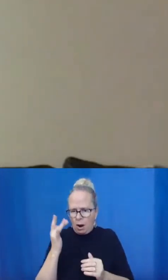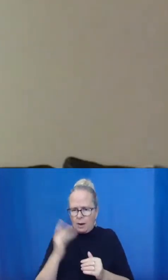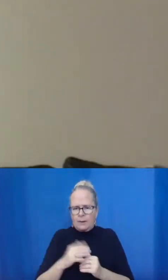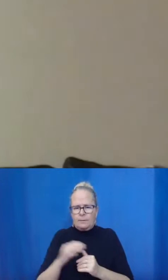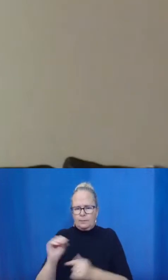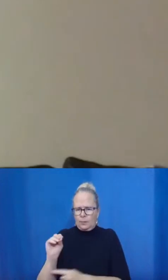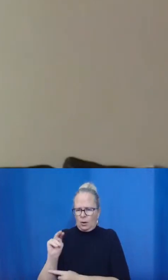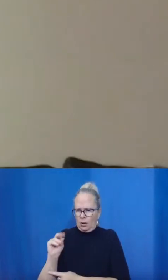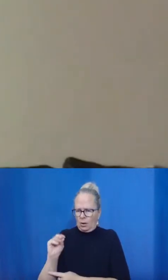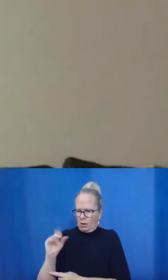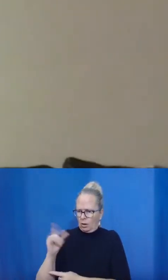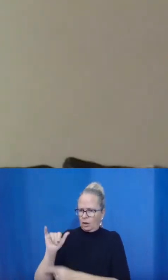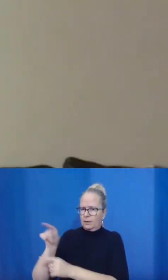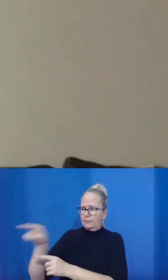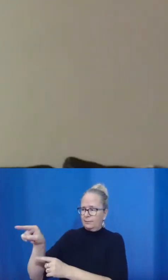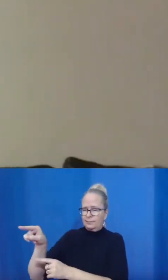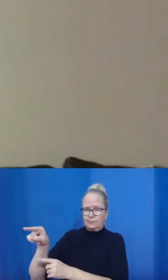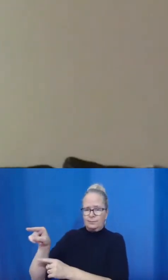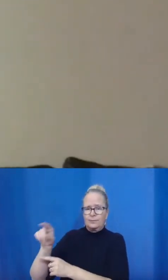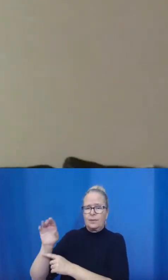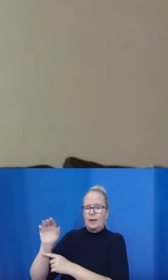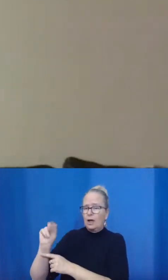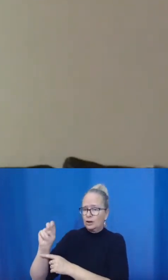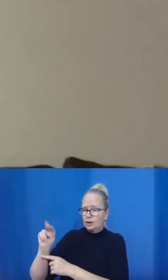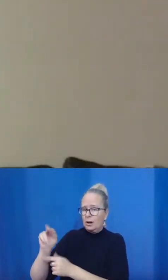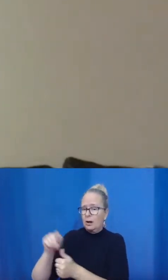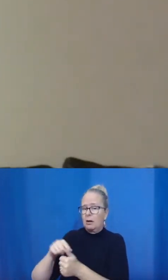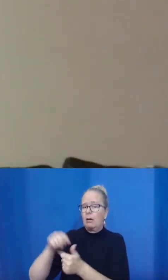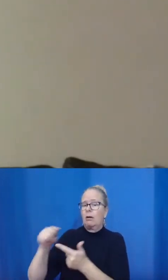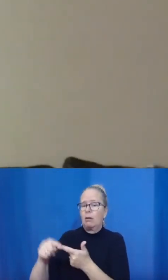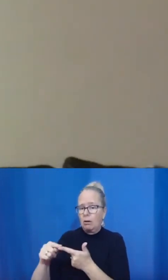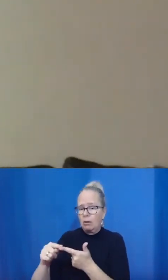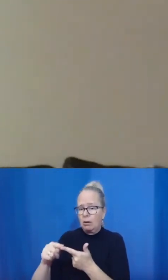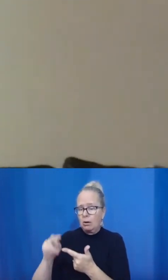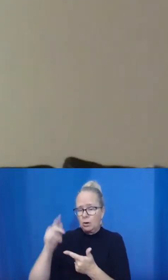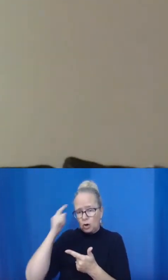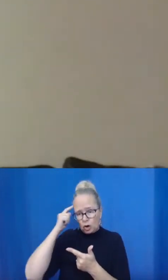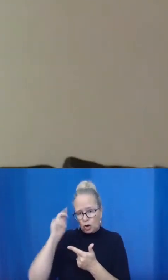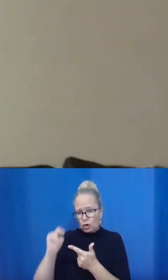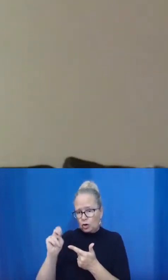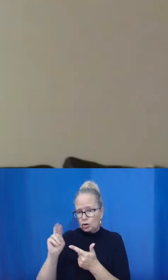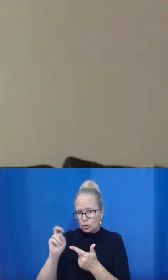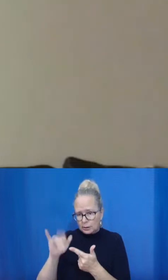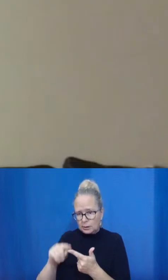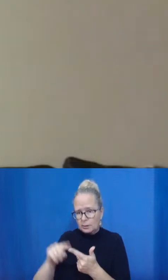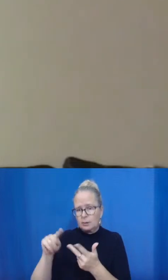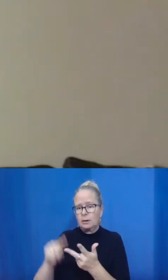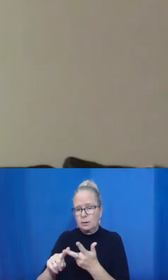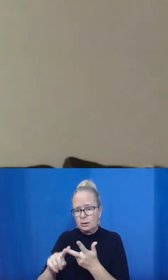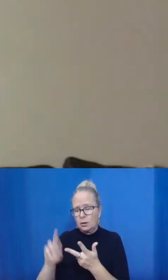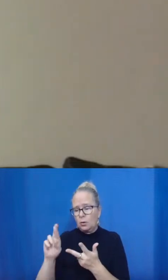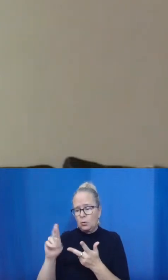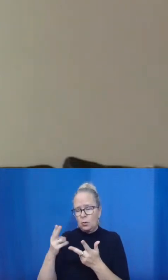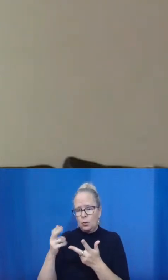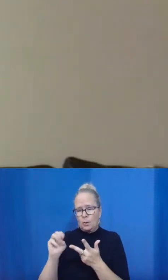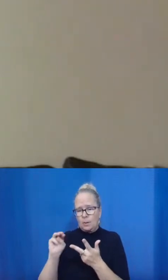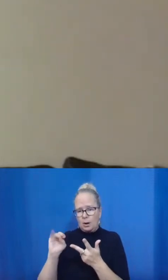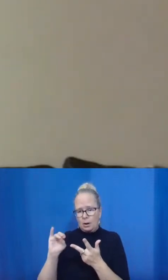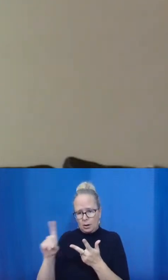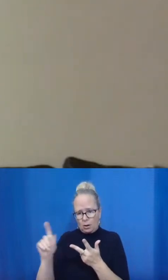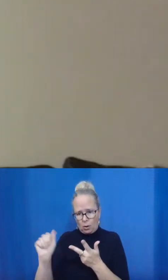drugs. And so this is a big issue in Alberta and in every